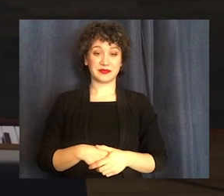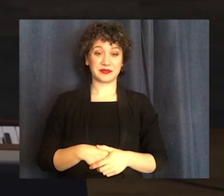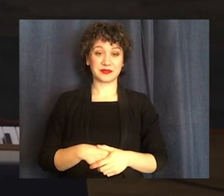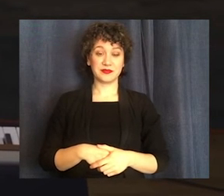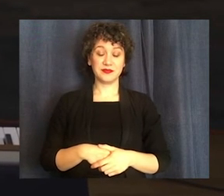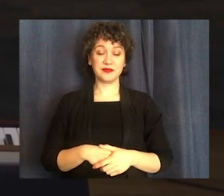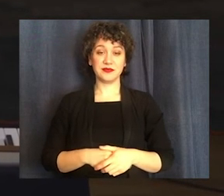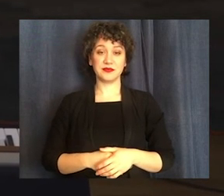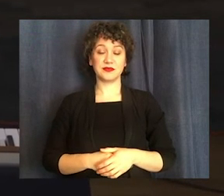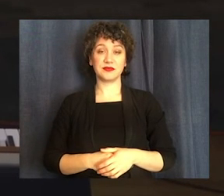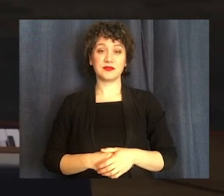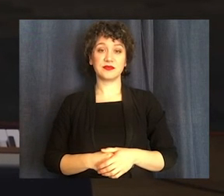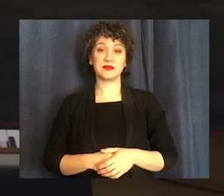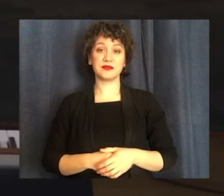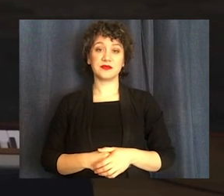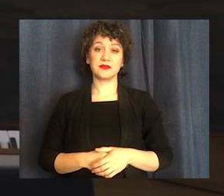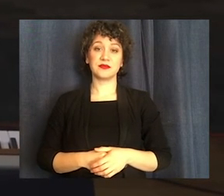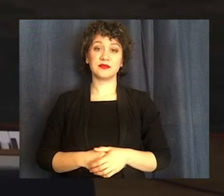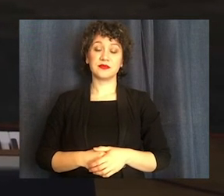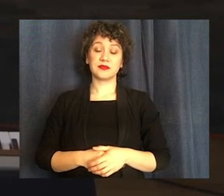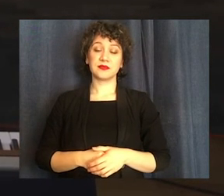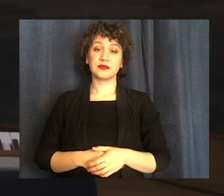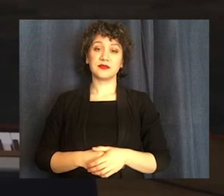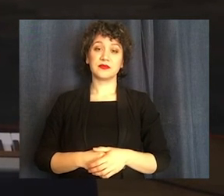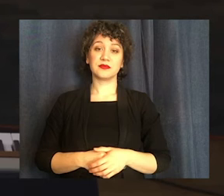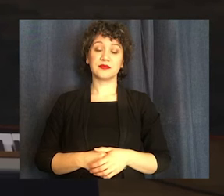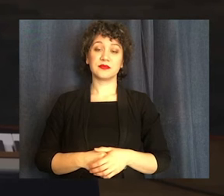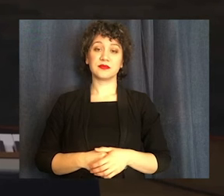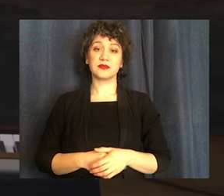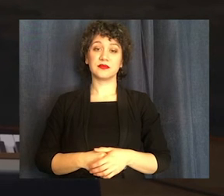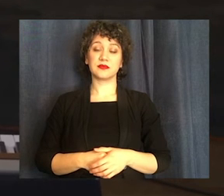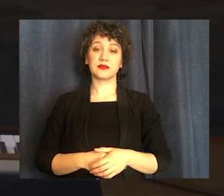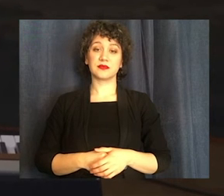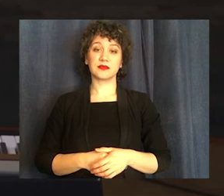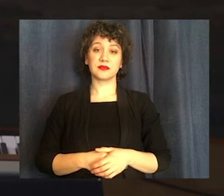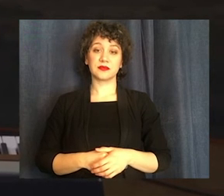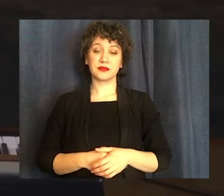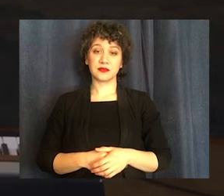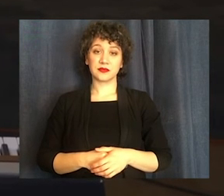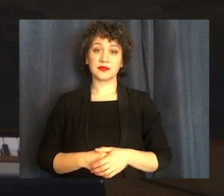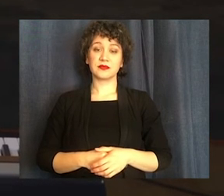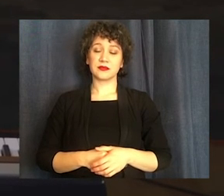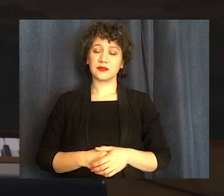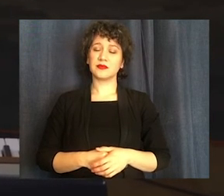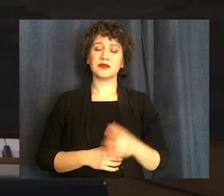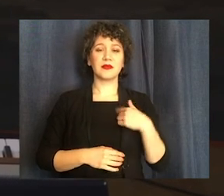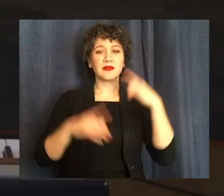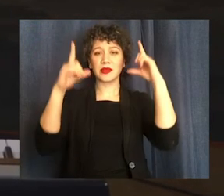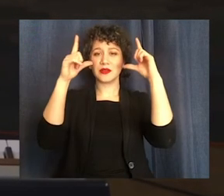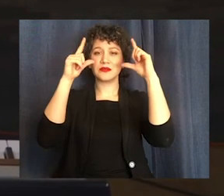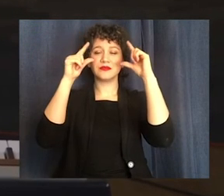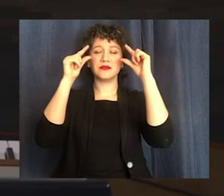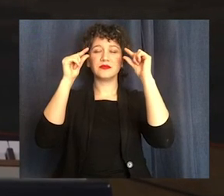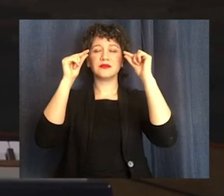I close my eyes and I can see the world that's waiting up for me, that